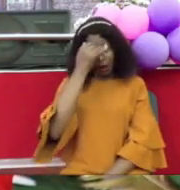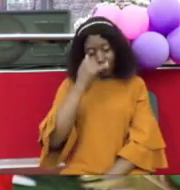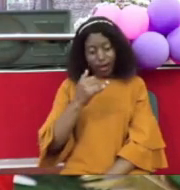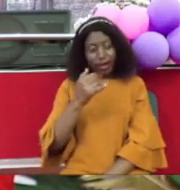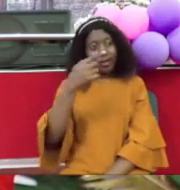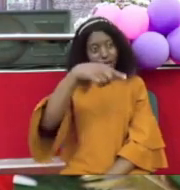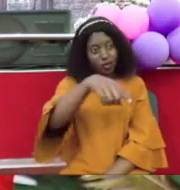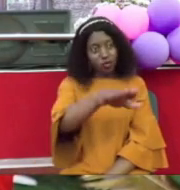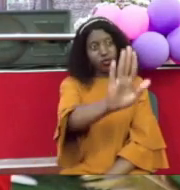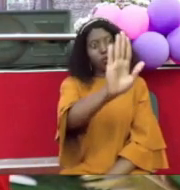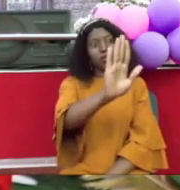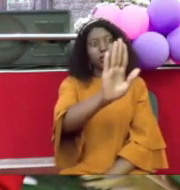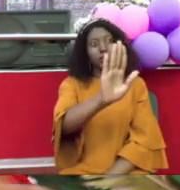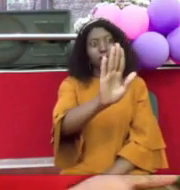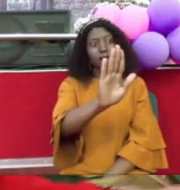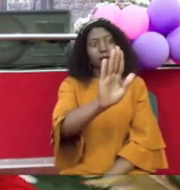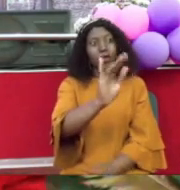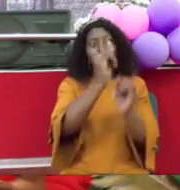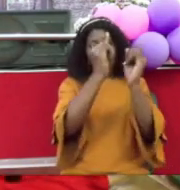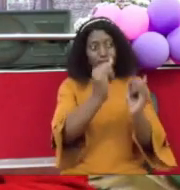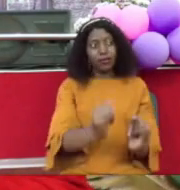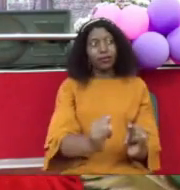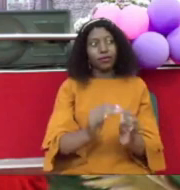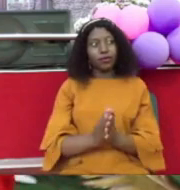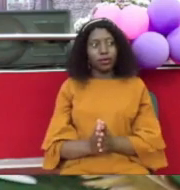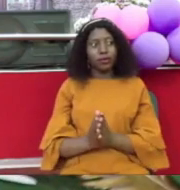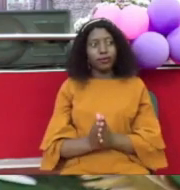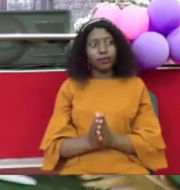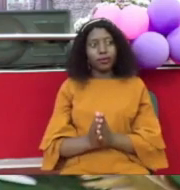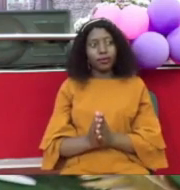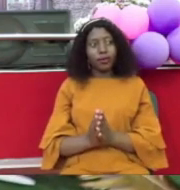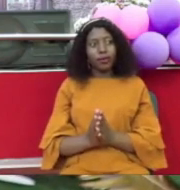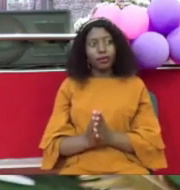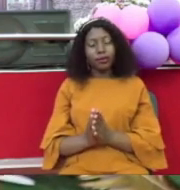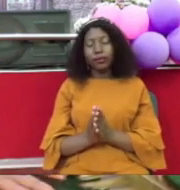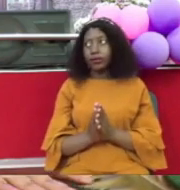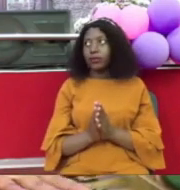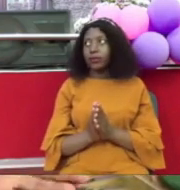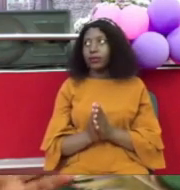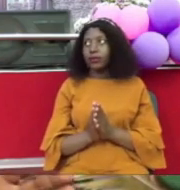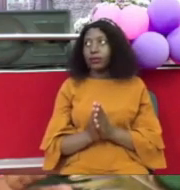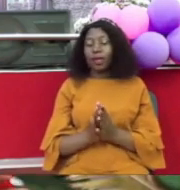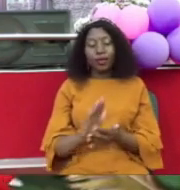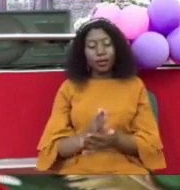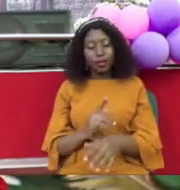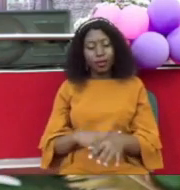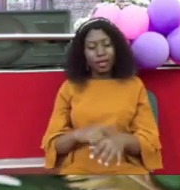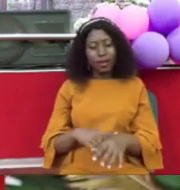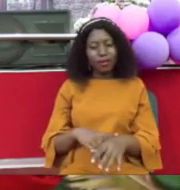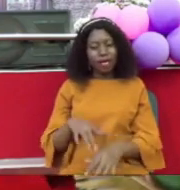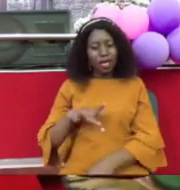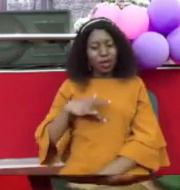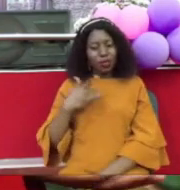kama kibinafsi. And sometimes when you look at it, okay, my purpose, you know what you are supposed to do. Sometimes you feel like